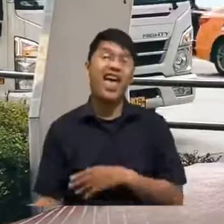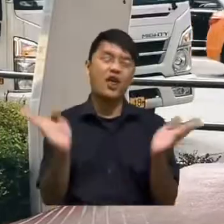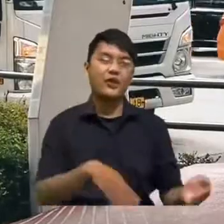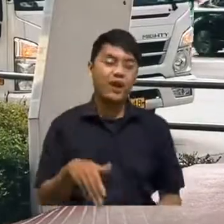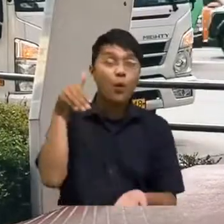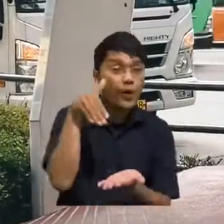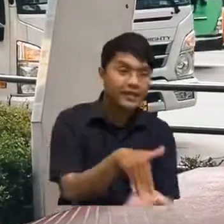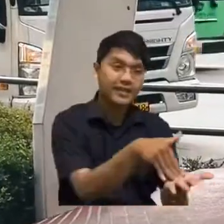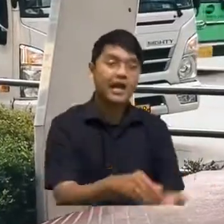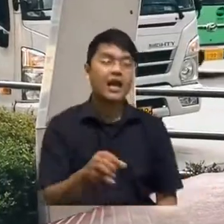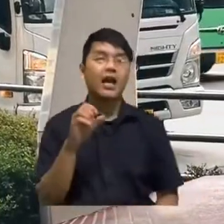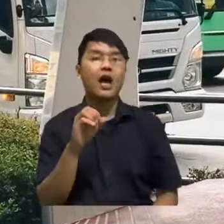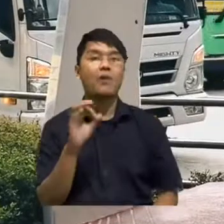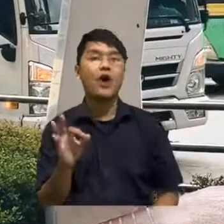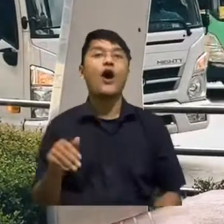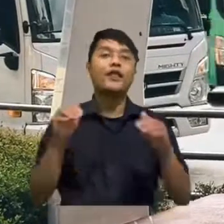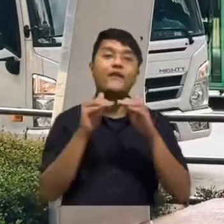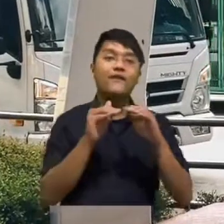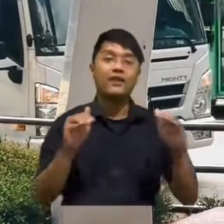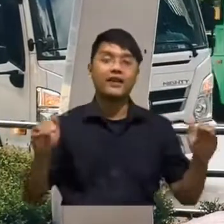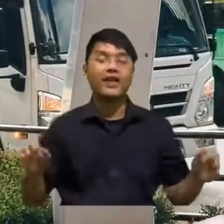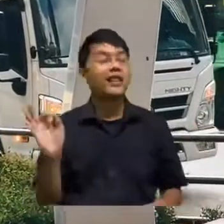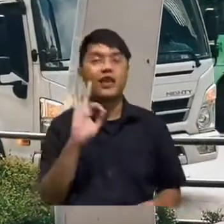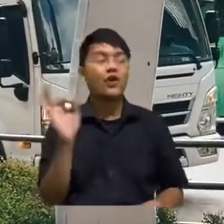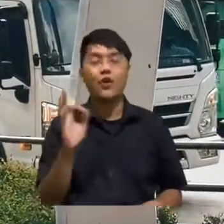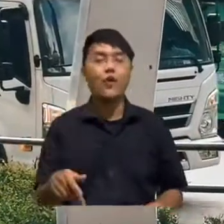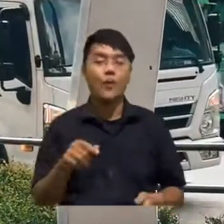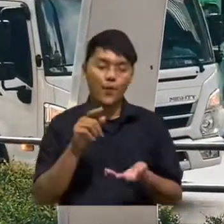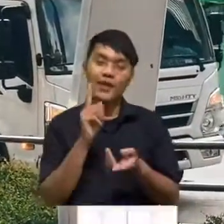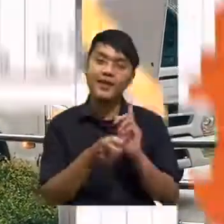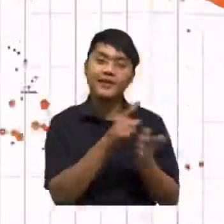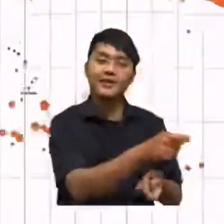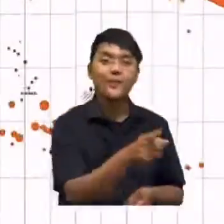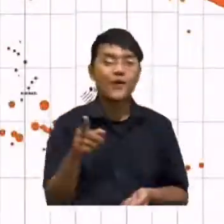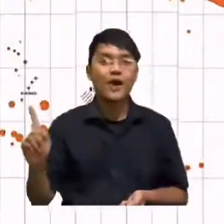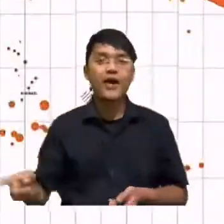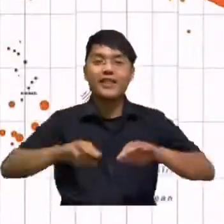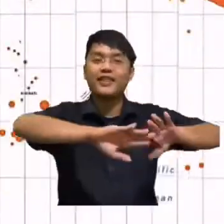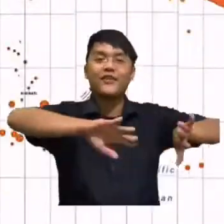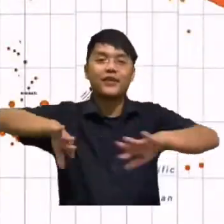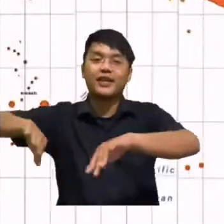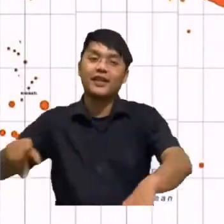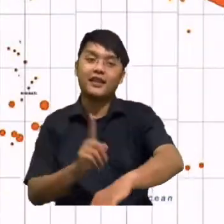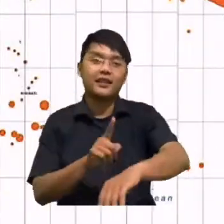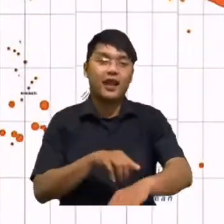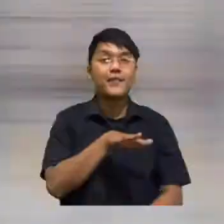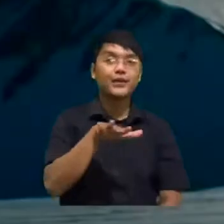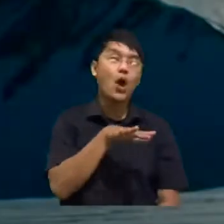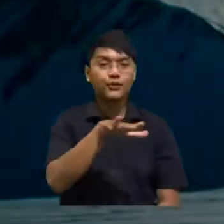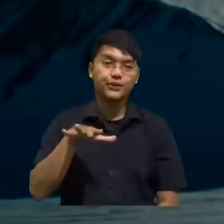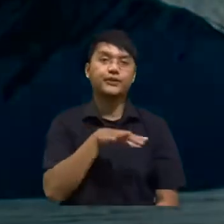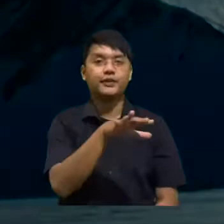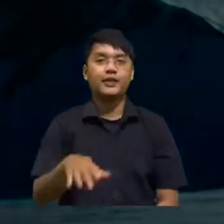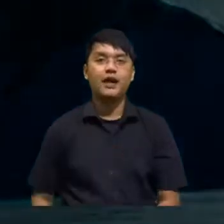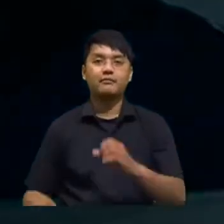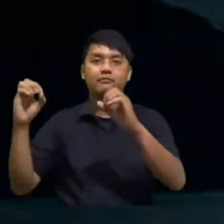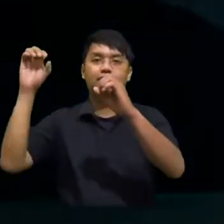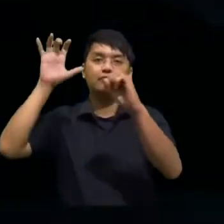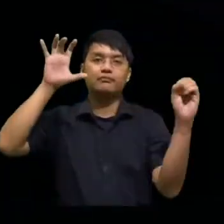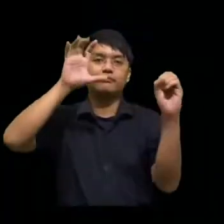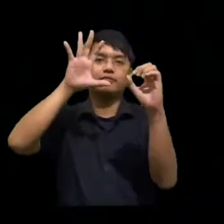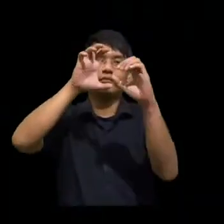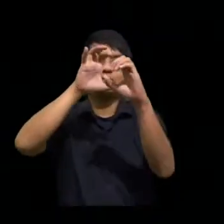the weakness of the flat earth theory may not be able to explain differences in time zones, solar or